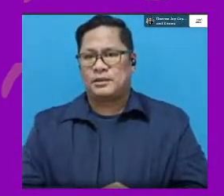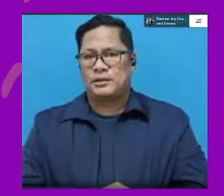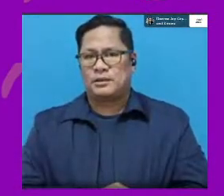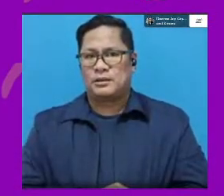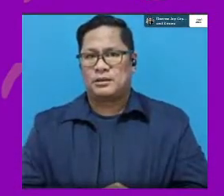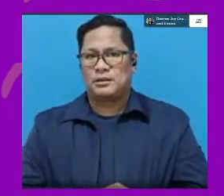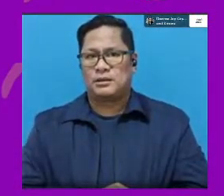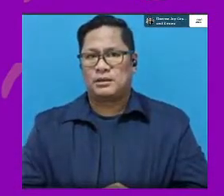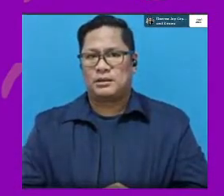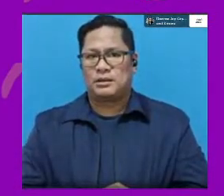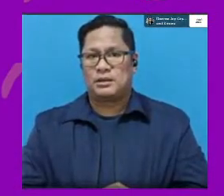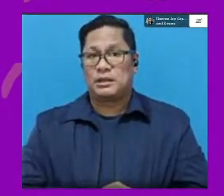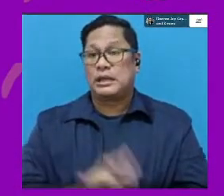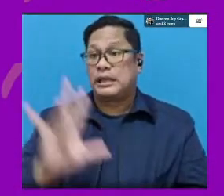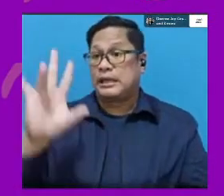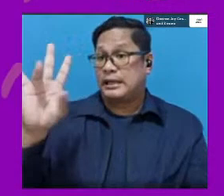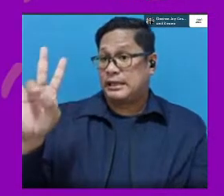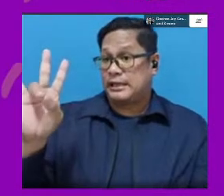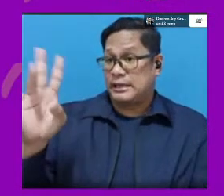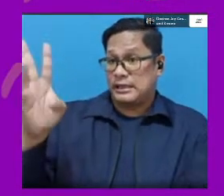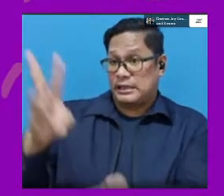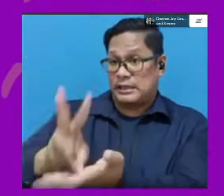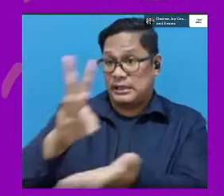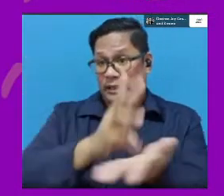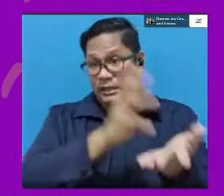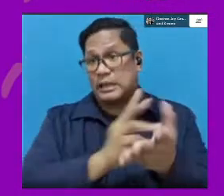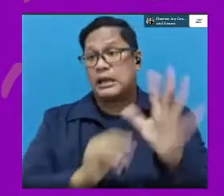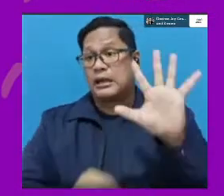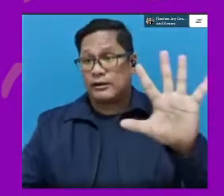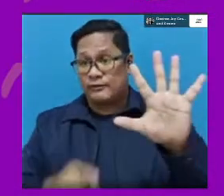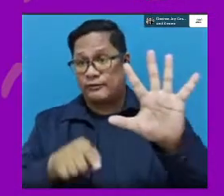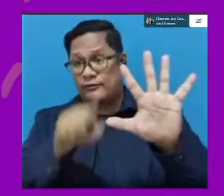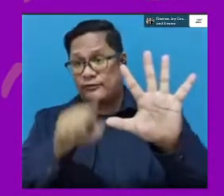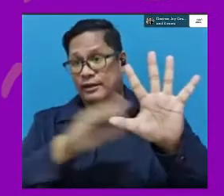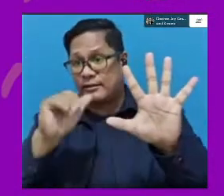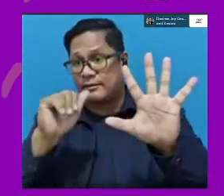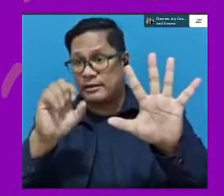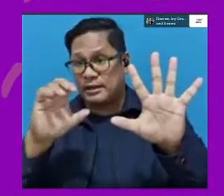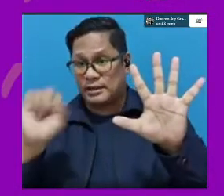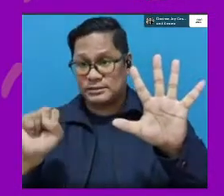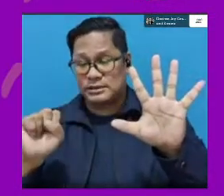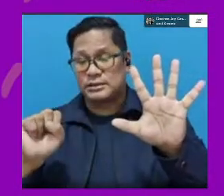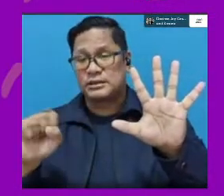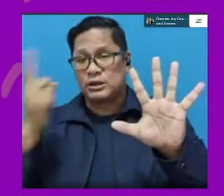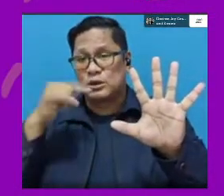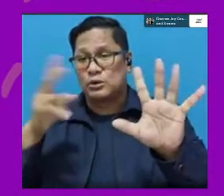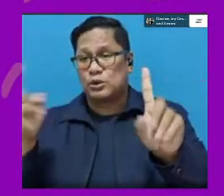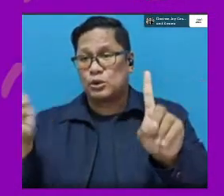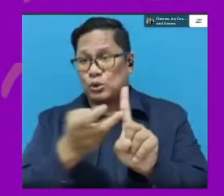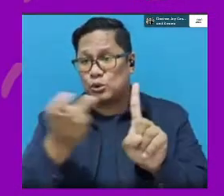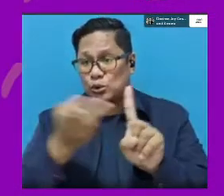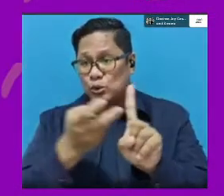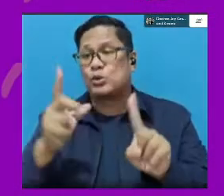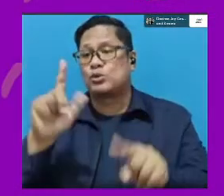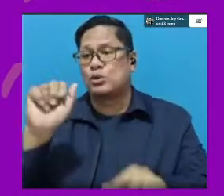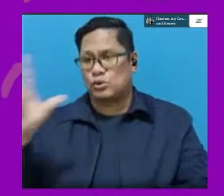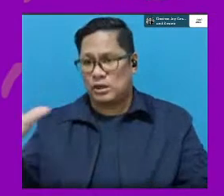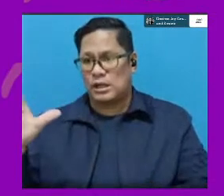Of the 7 municipalities, 5 have cases that are indicative of local transmission.